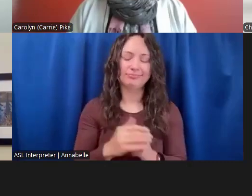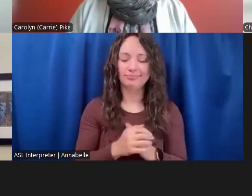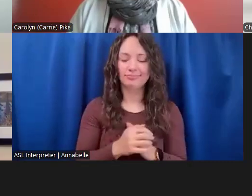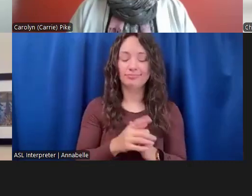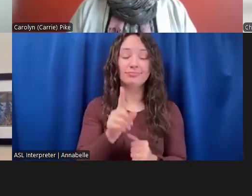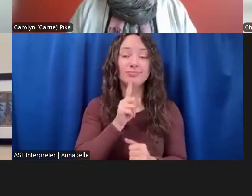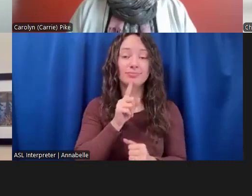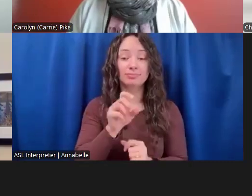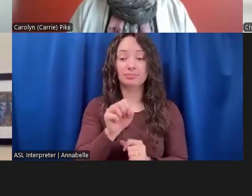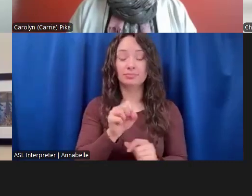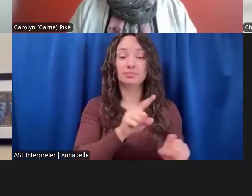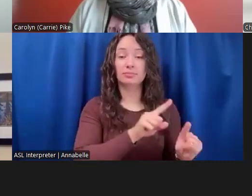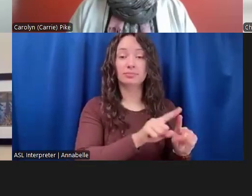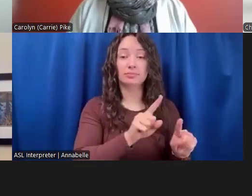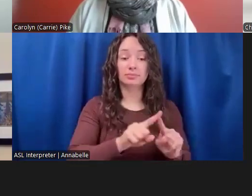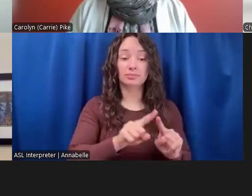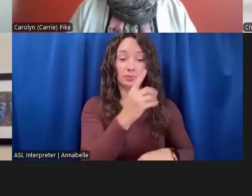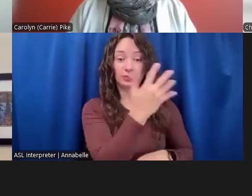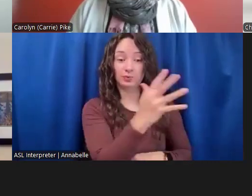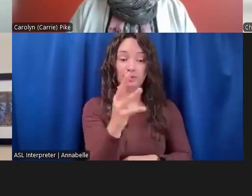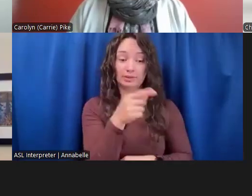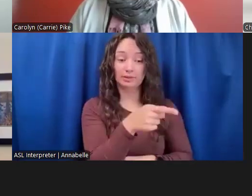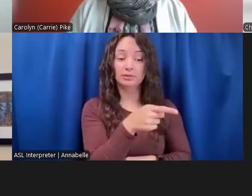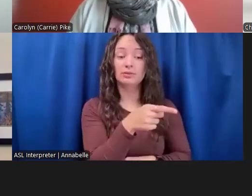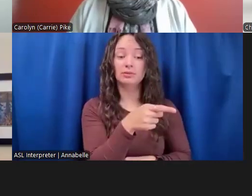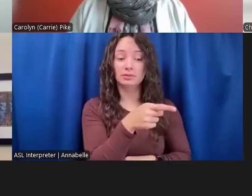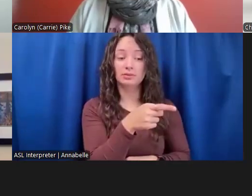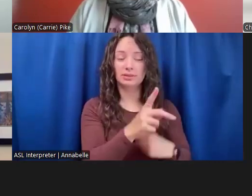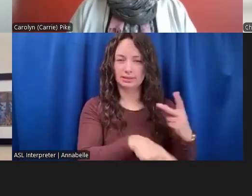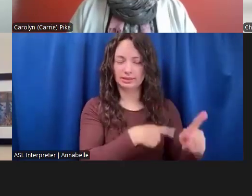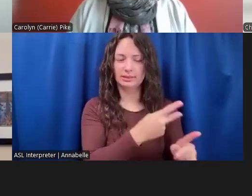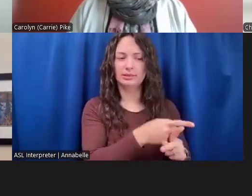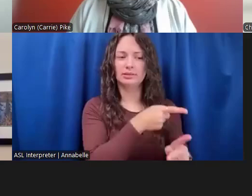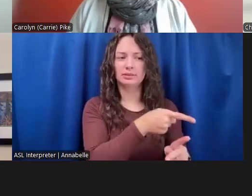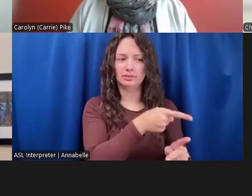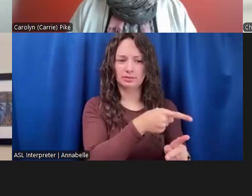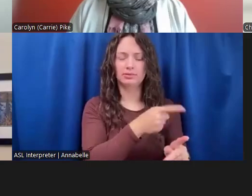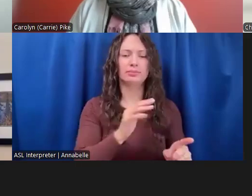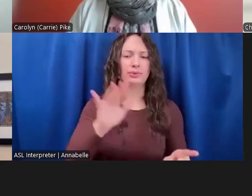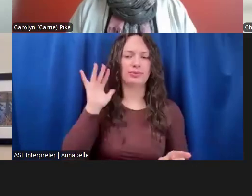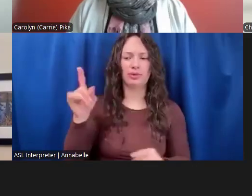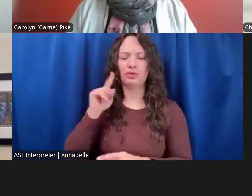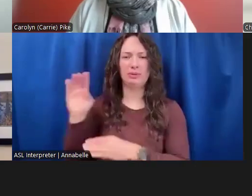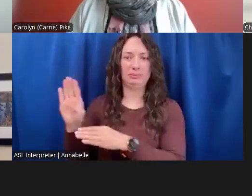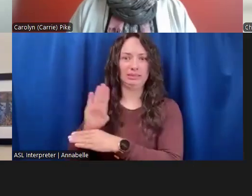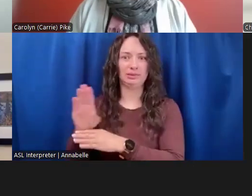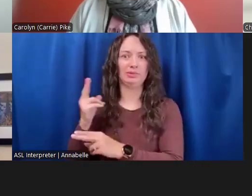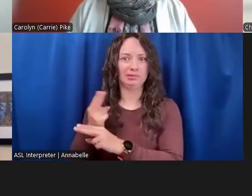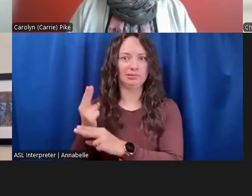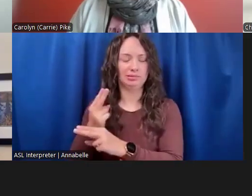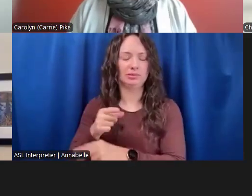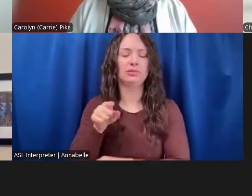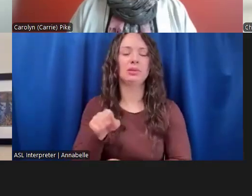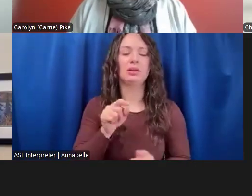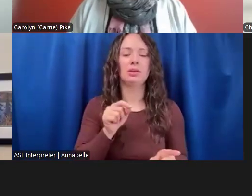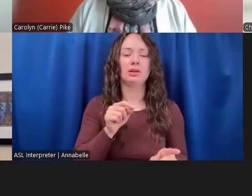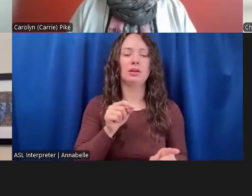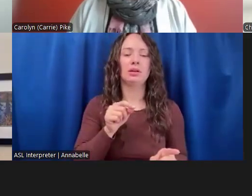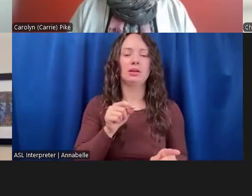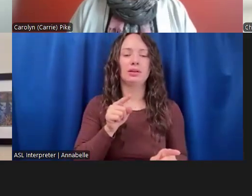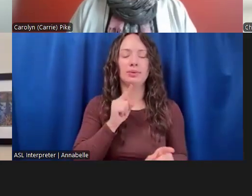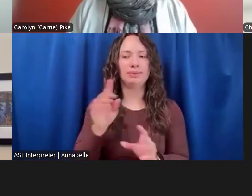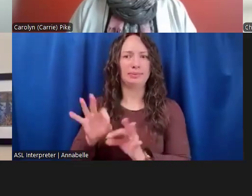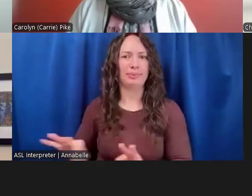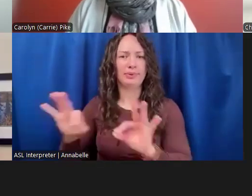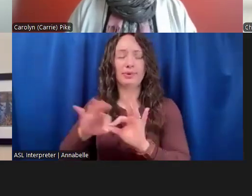historically that weren't important commercially. And so you just don't have a lot of sources for like swamp white oak or some of those tree species. So I don't care if